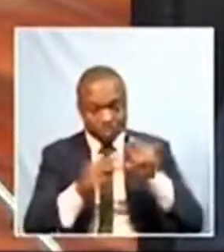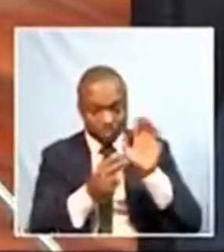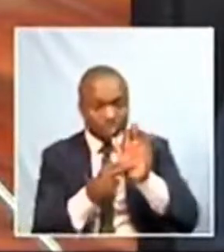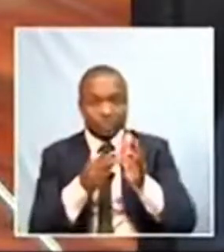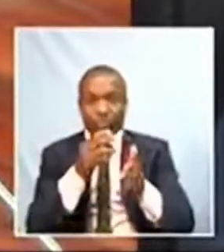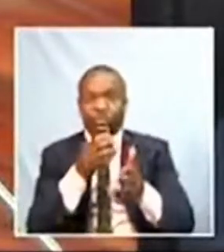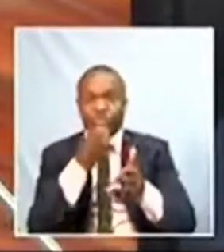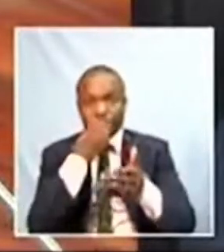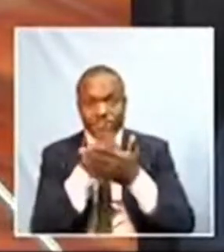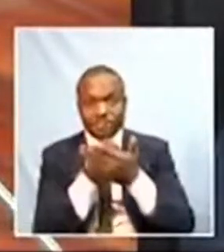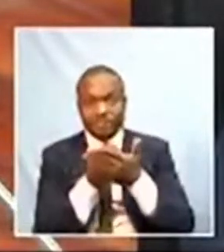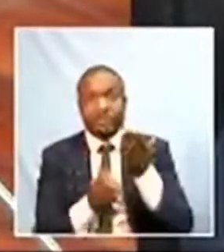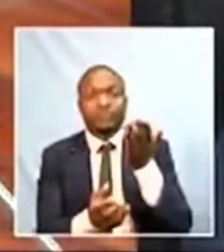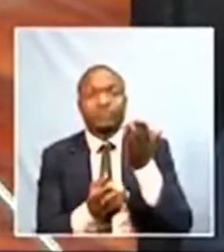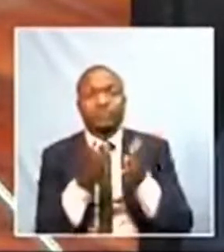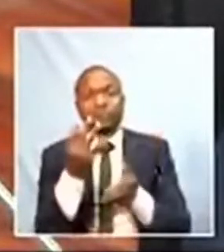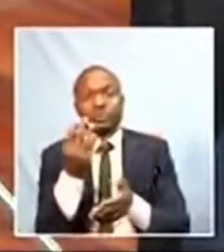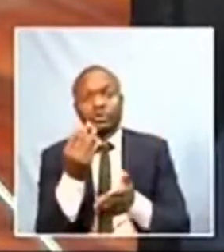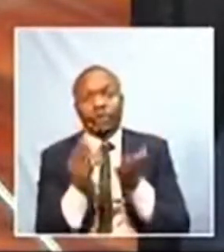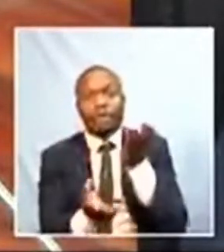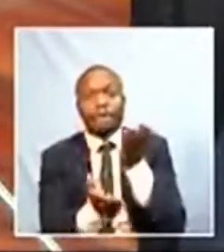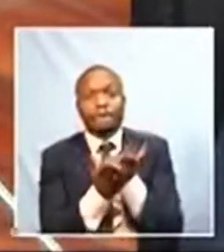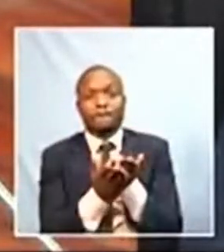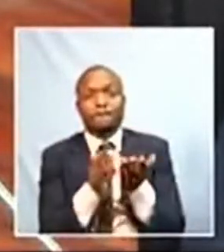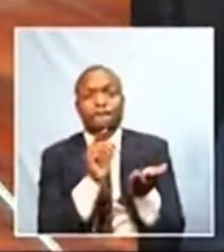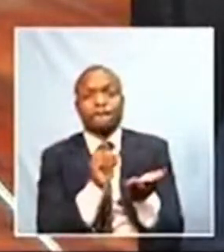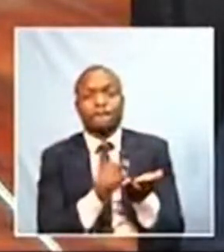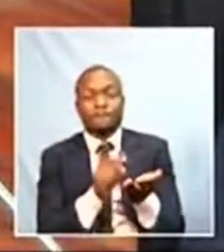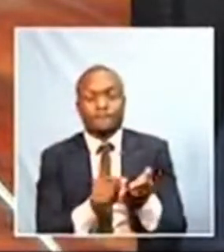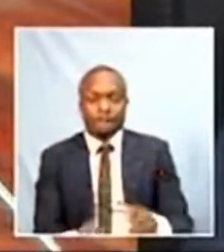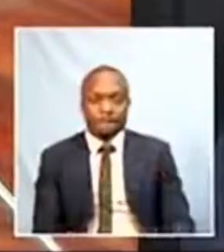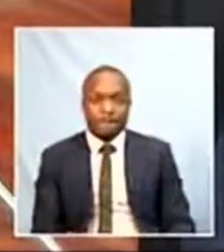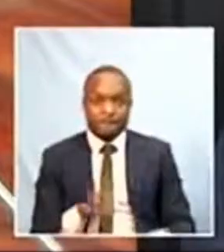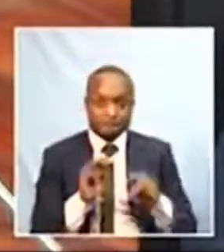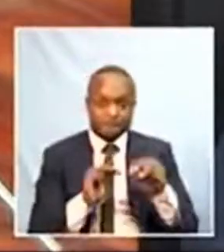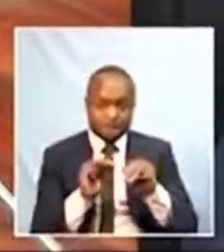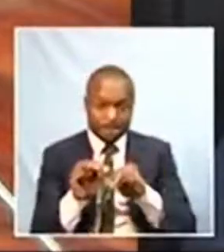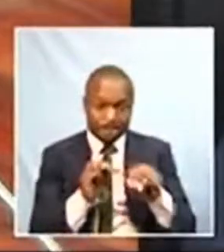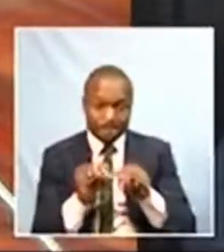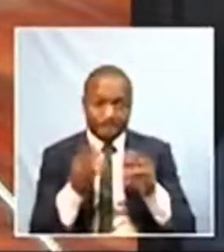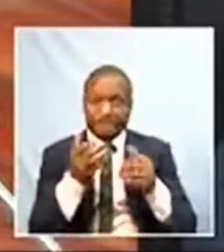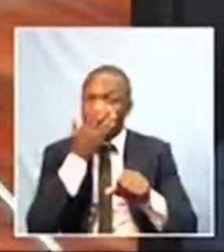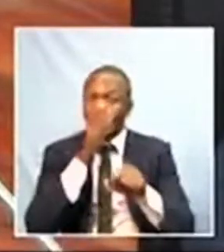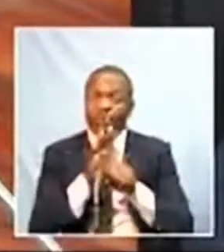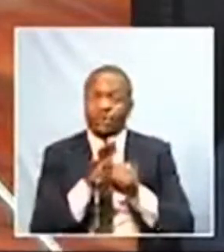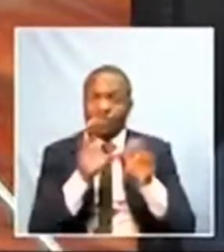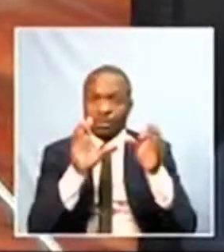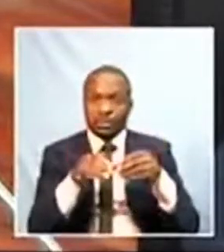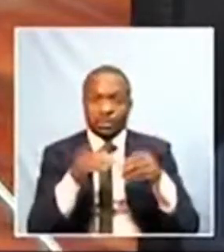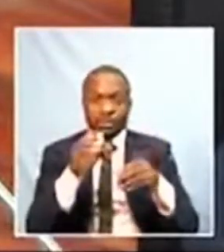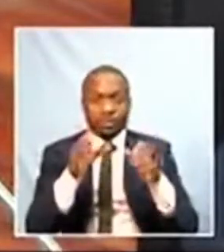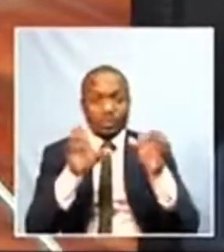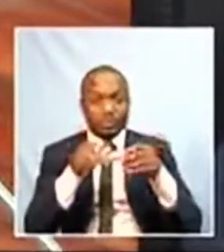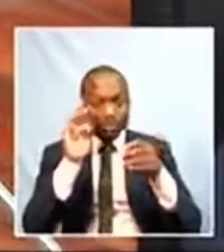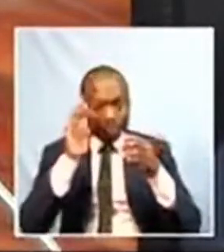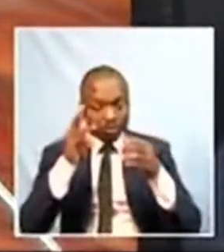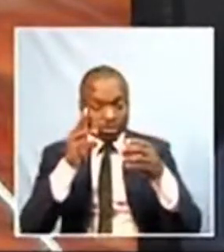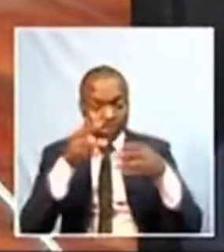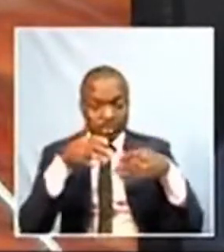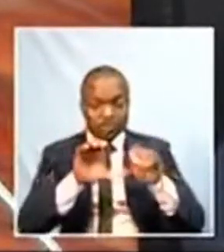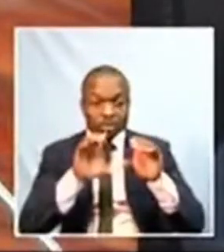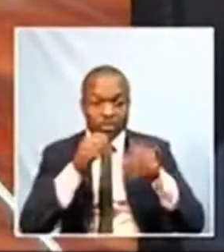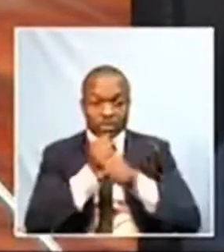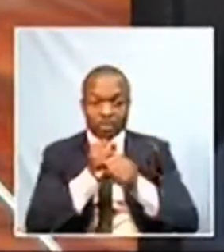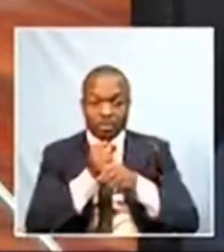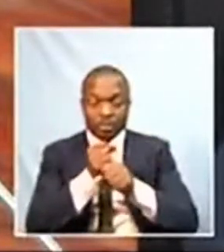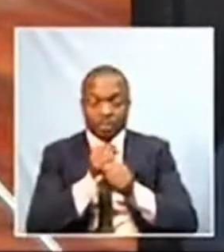14 attached for reference. Remedial measures. Chair, management wishes to assure the committee that the council will continue to make follow-ups